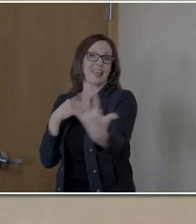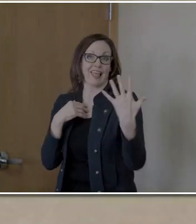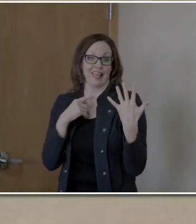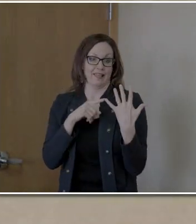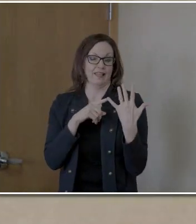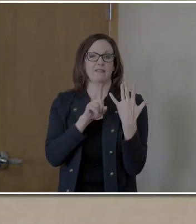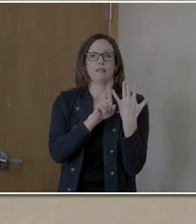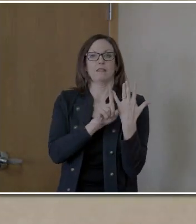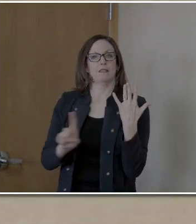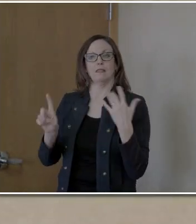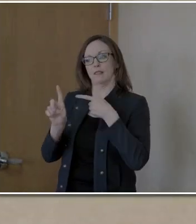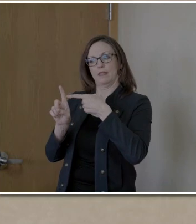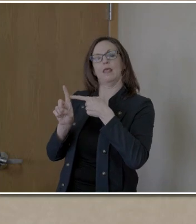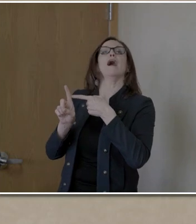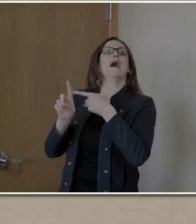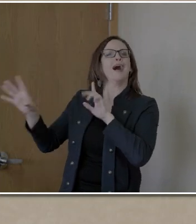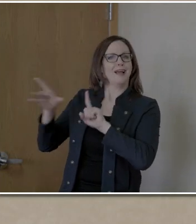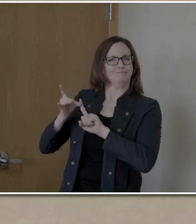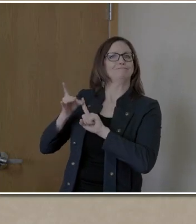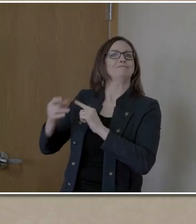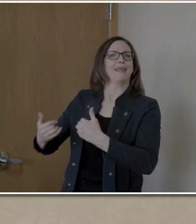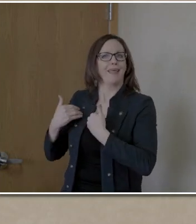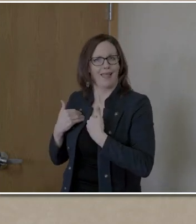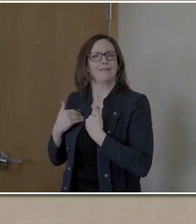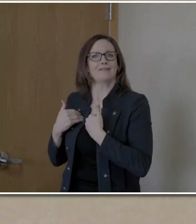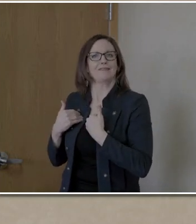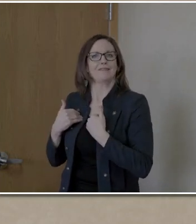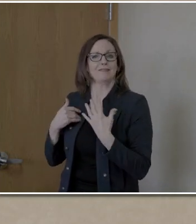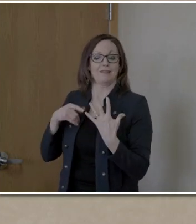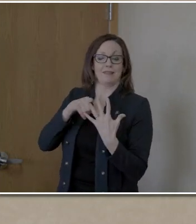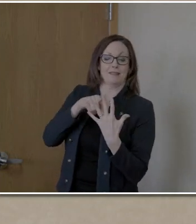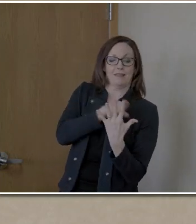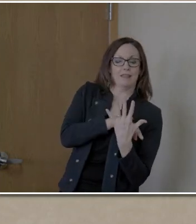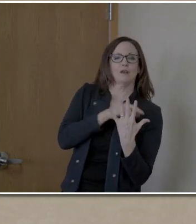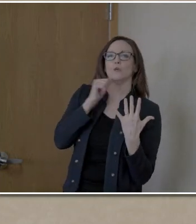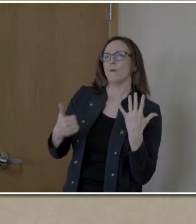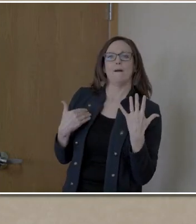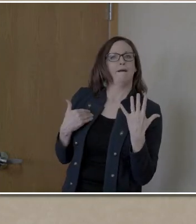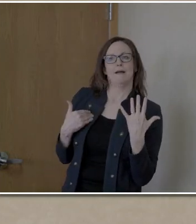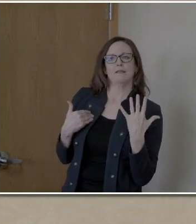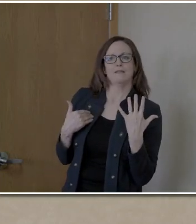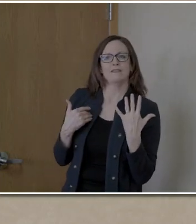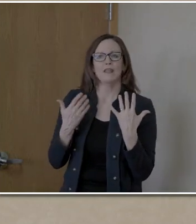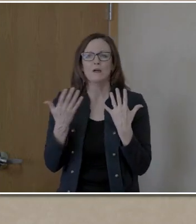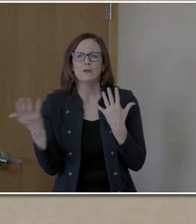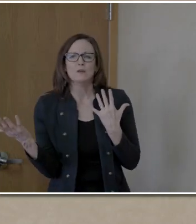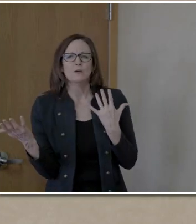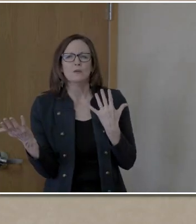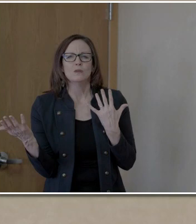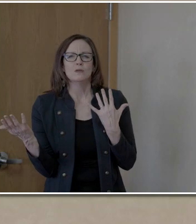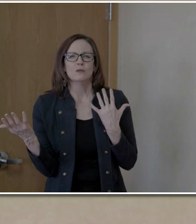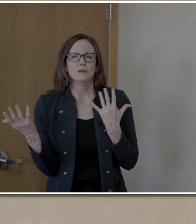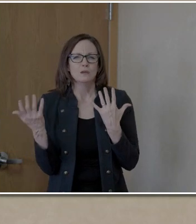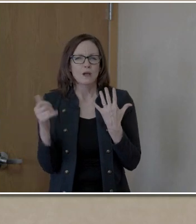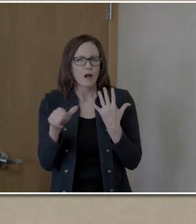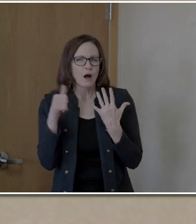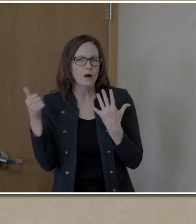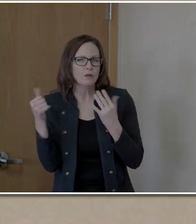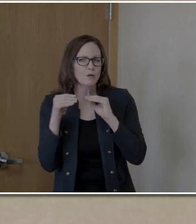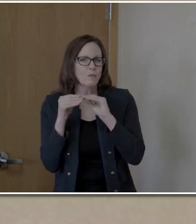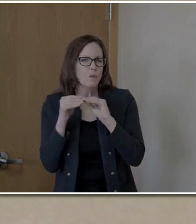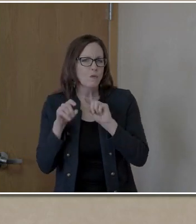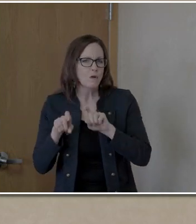primary care physicians and expressed, or they called in or reported to their primary care physicians and reported